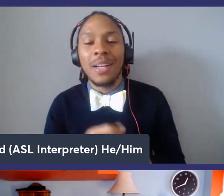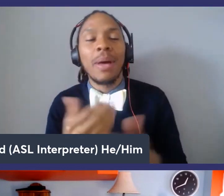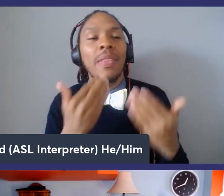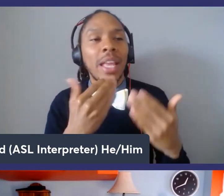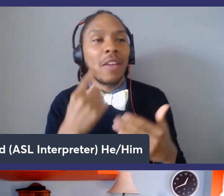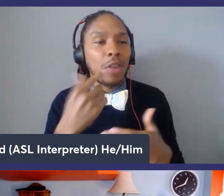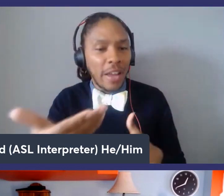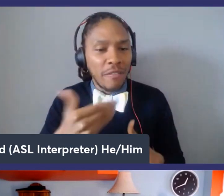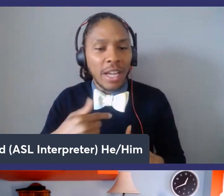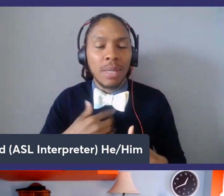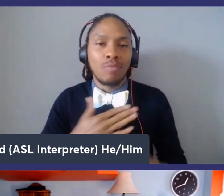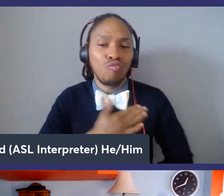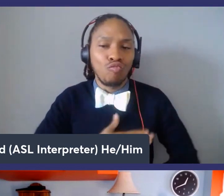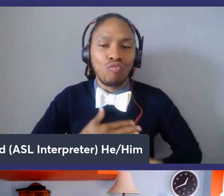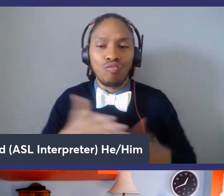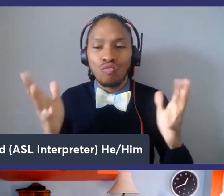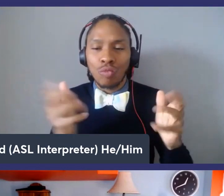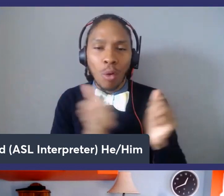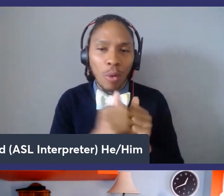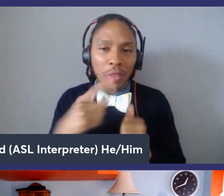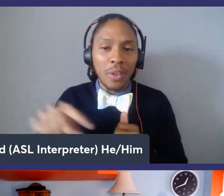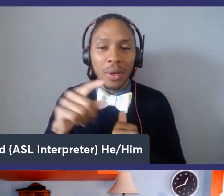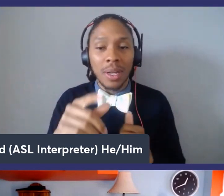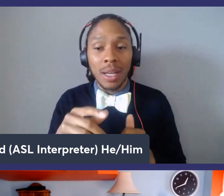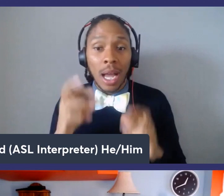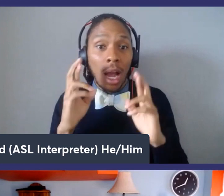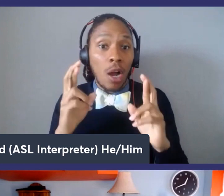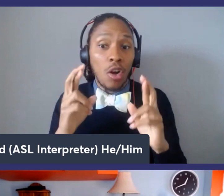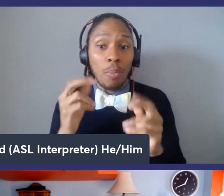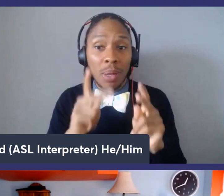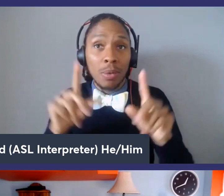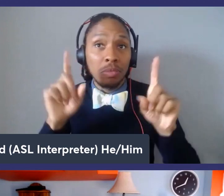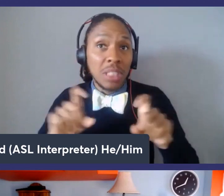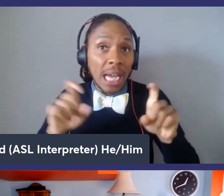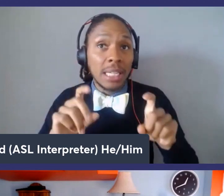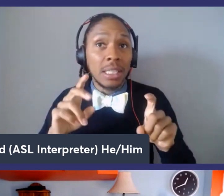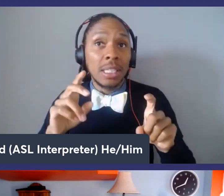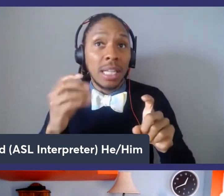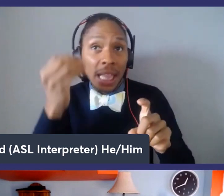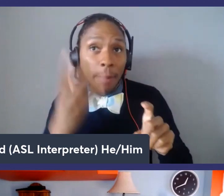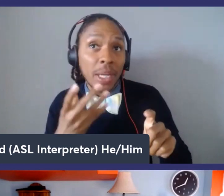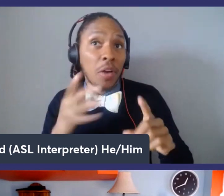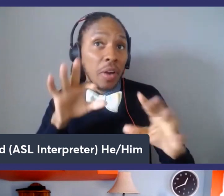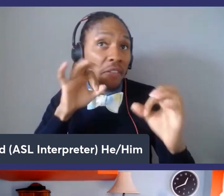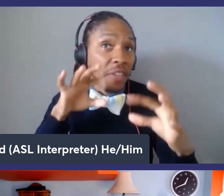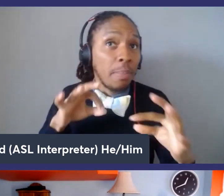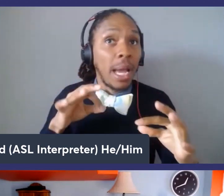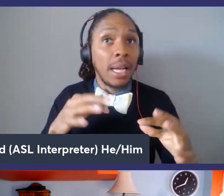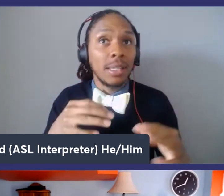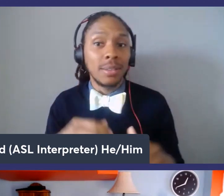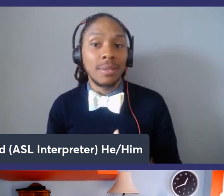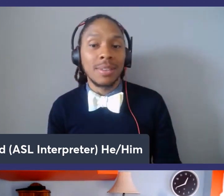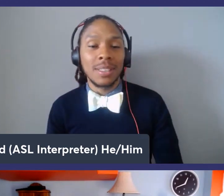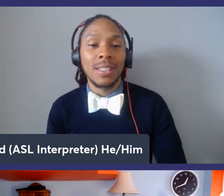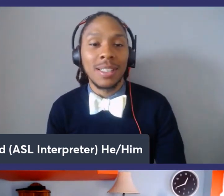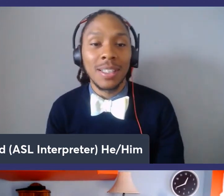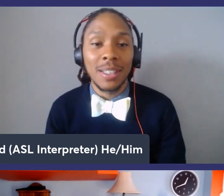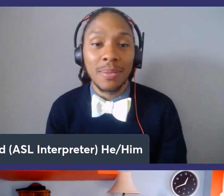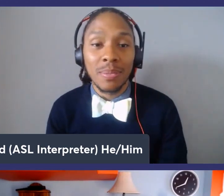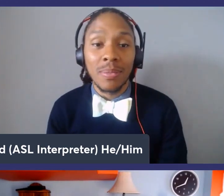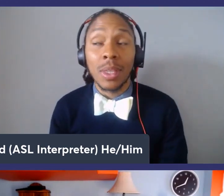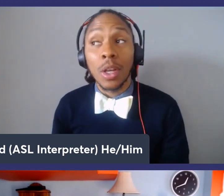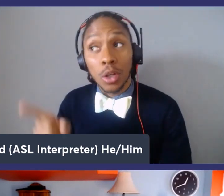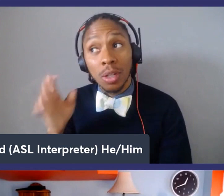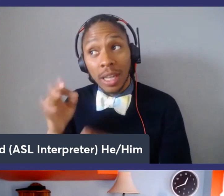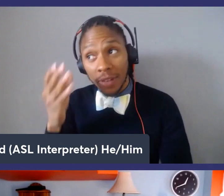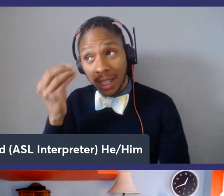having me. It was such a pleasure chatting with you. And I hope folks try it and shout out and let me know how it goes. All right. And you definitely let me